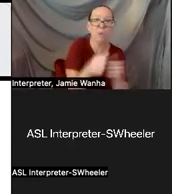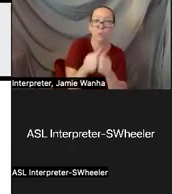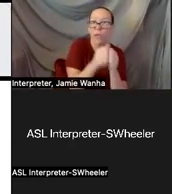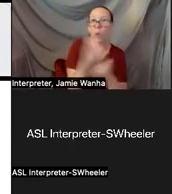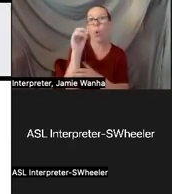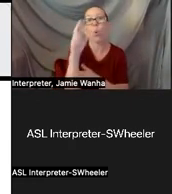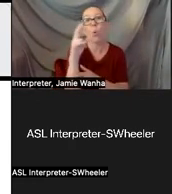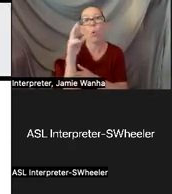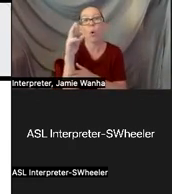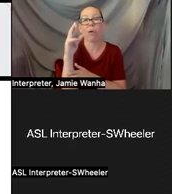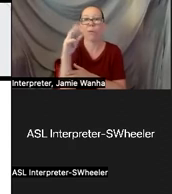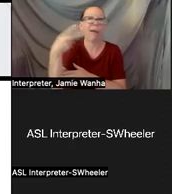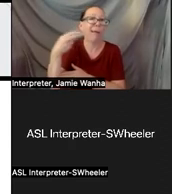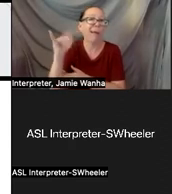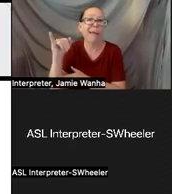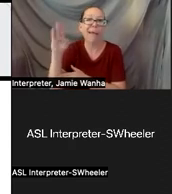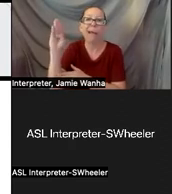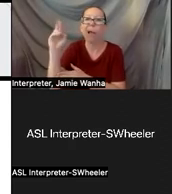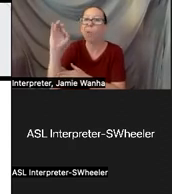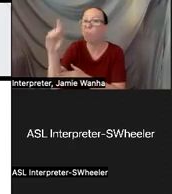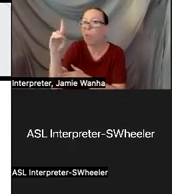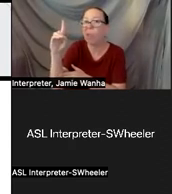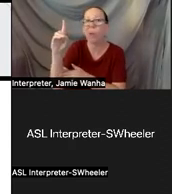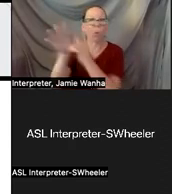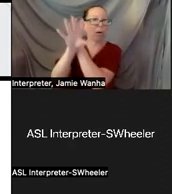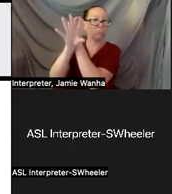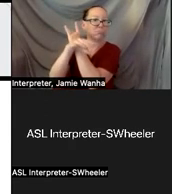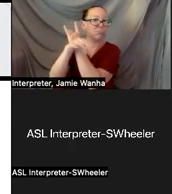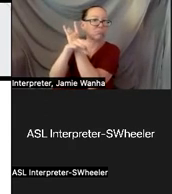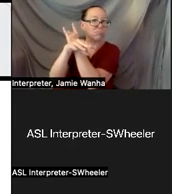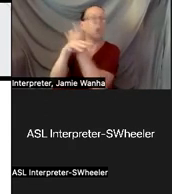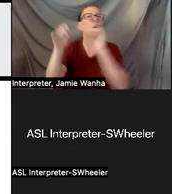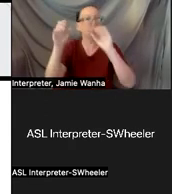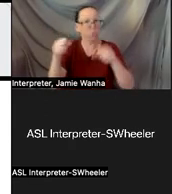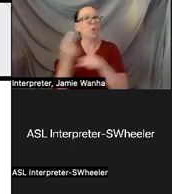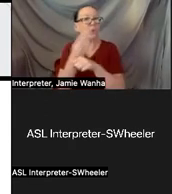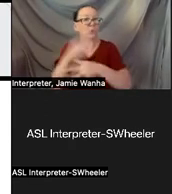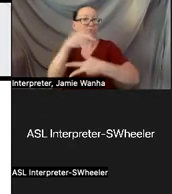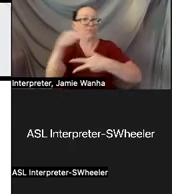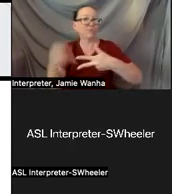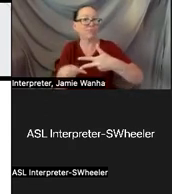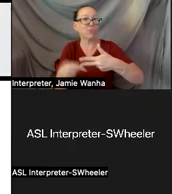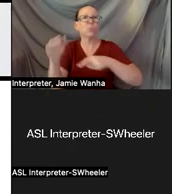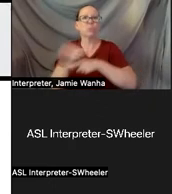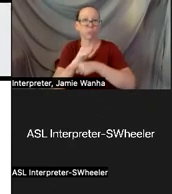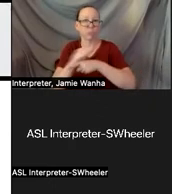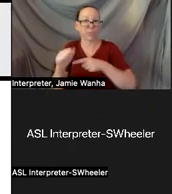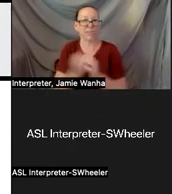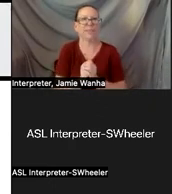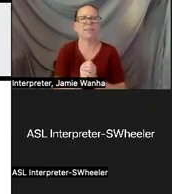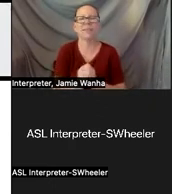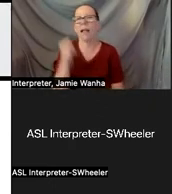in person, or connecting in a hybrid mode or all on Zoom. These can be used to run your drill. Lastly, I want to highlight that we do